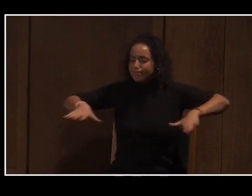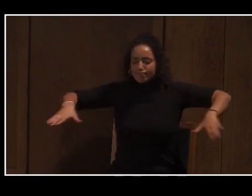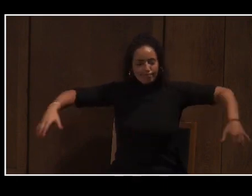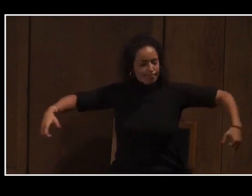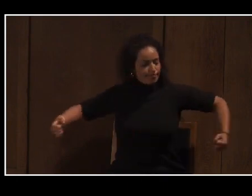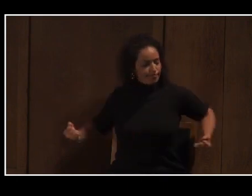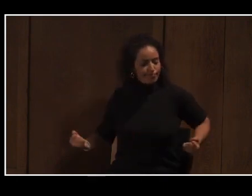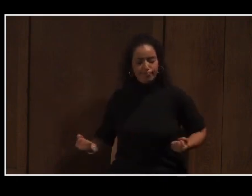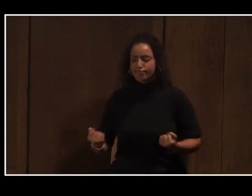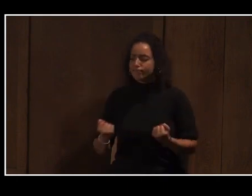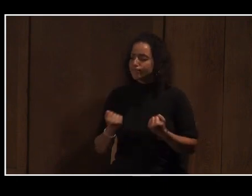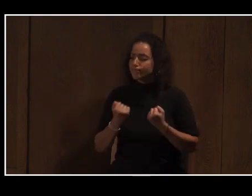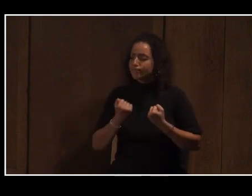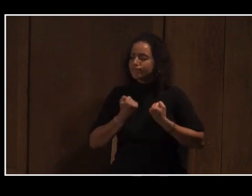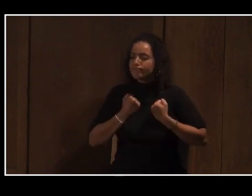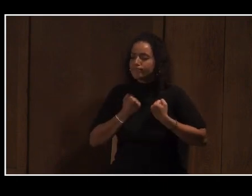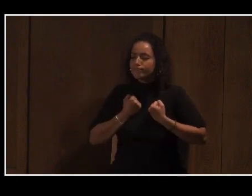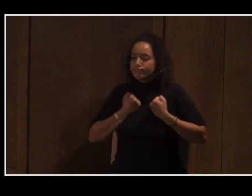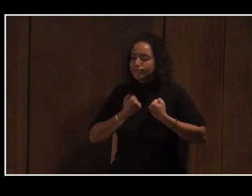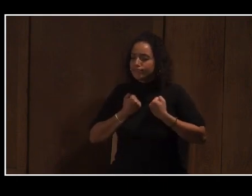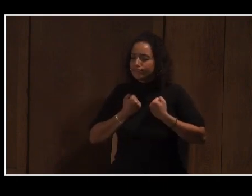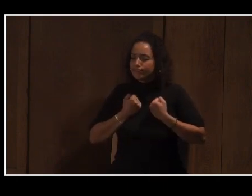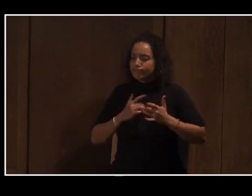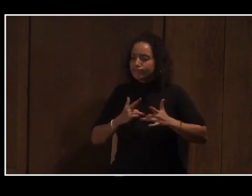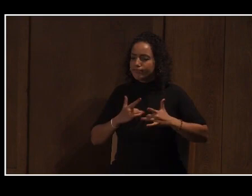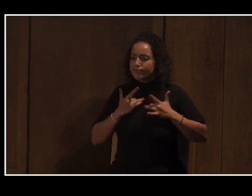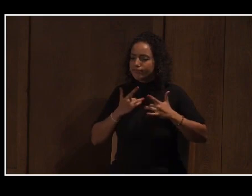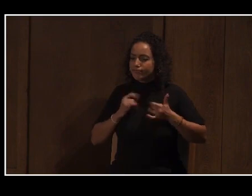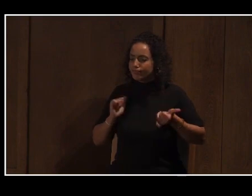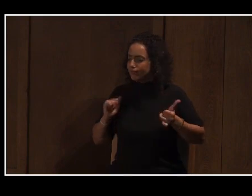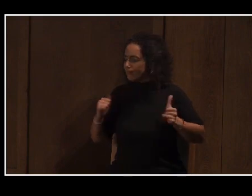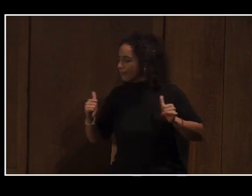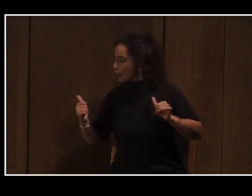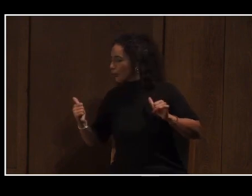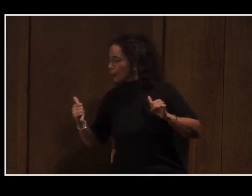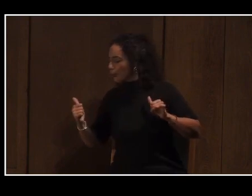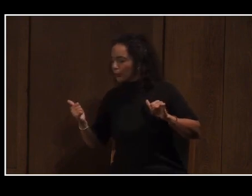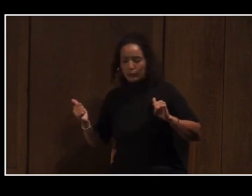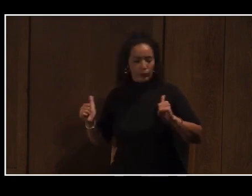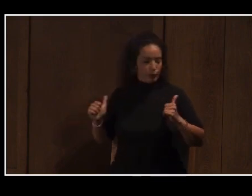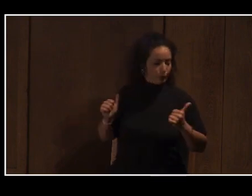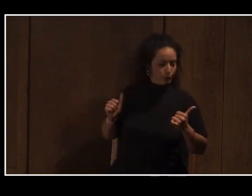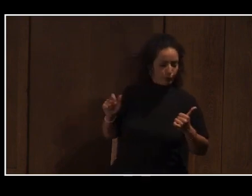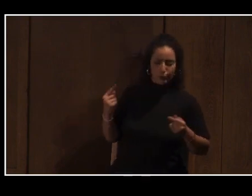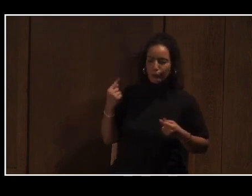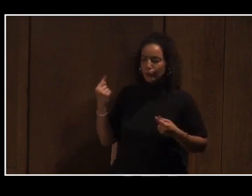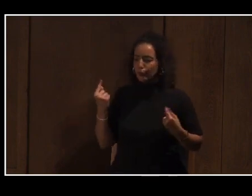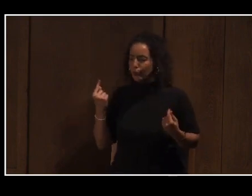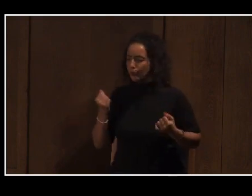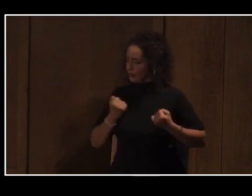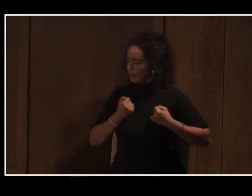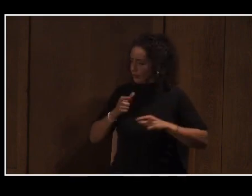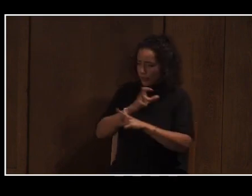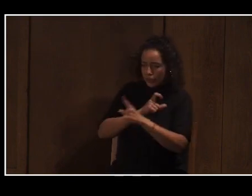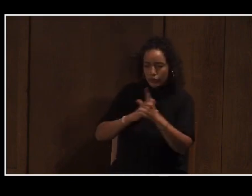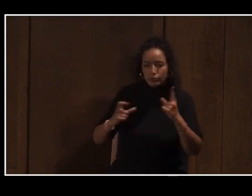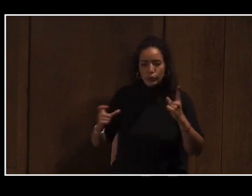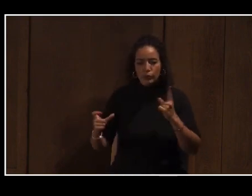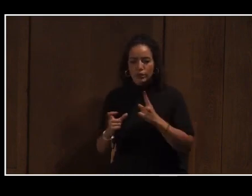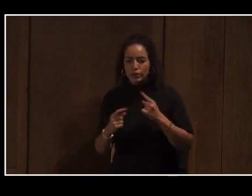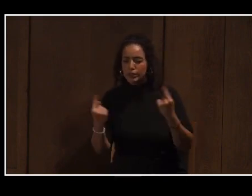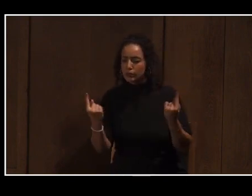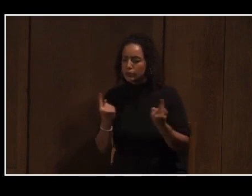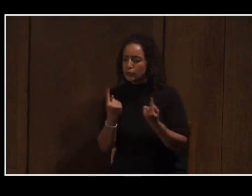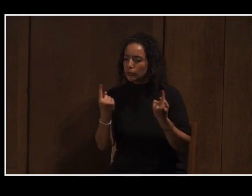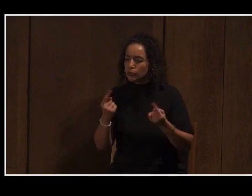and sense who you've got beside you, who you're in community with, who's here